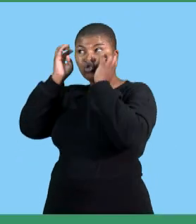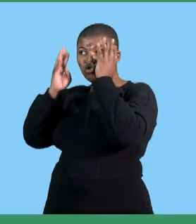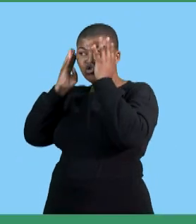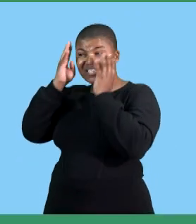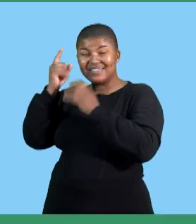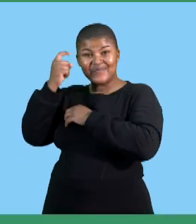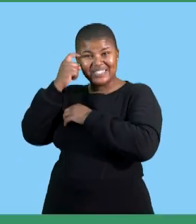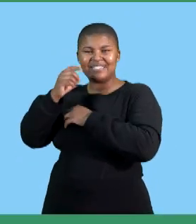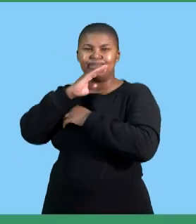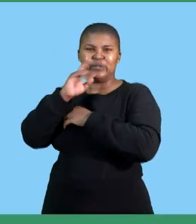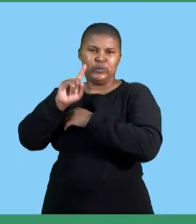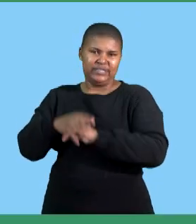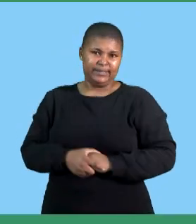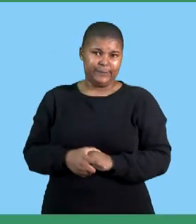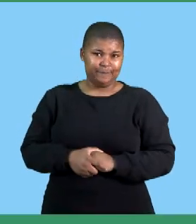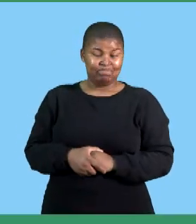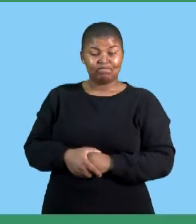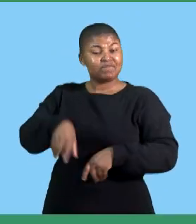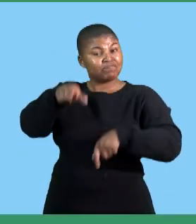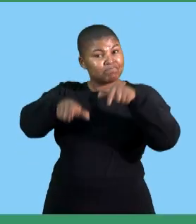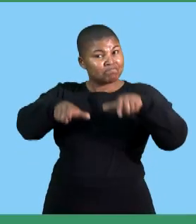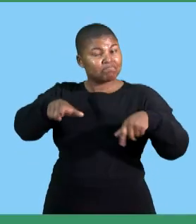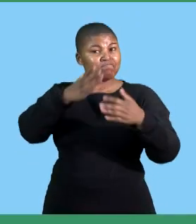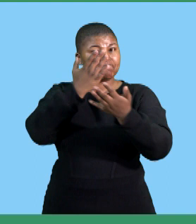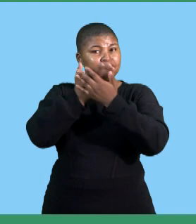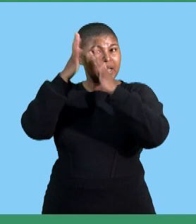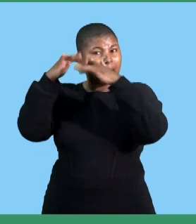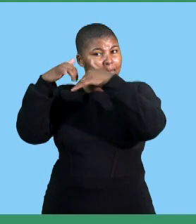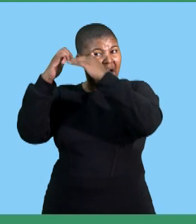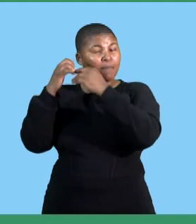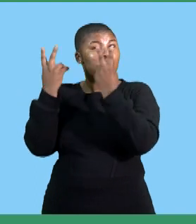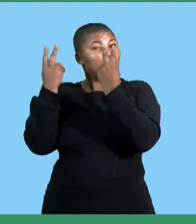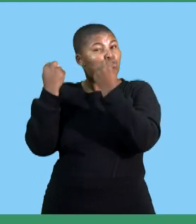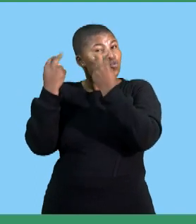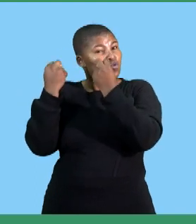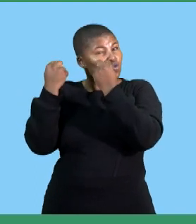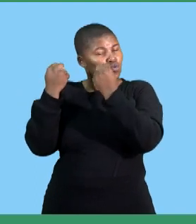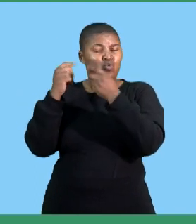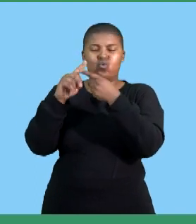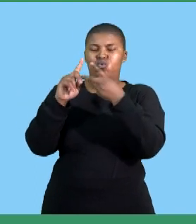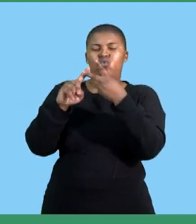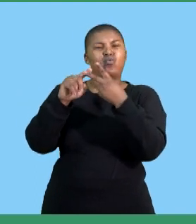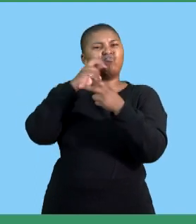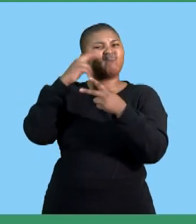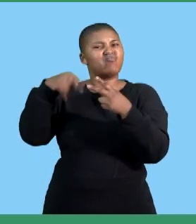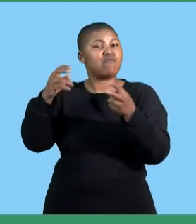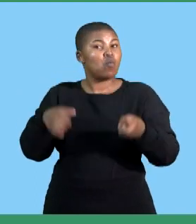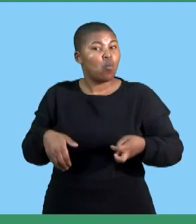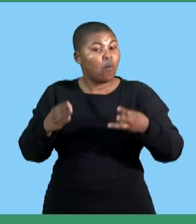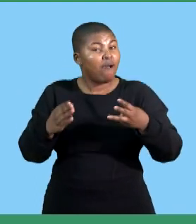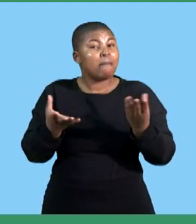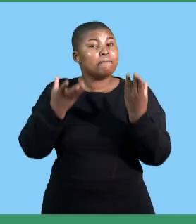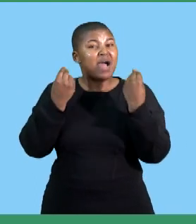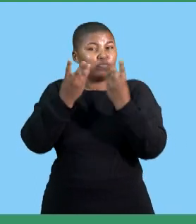Creative thinking is when people are able to think of new and original ways and ideas